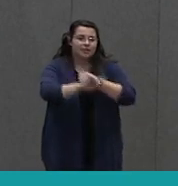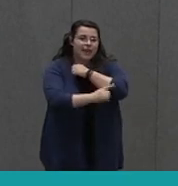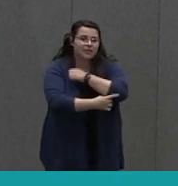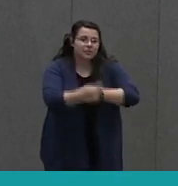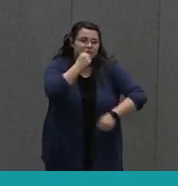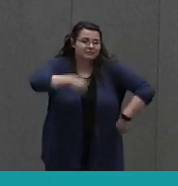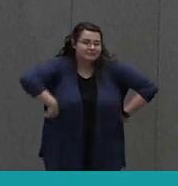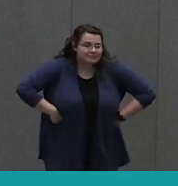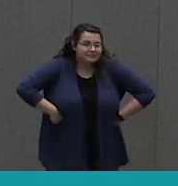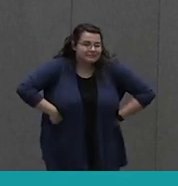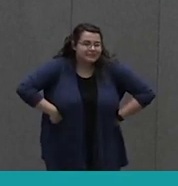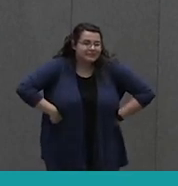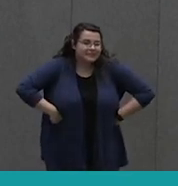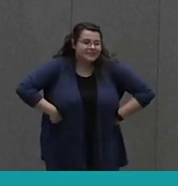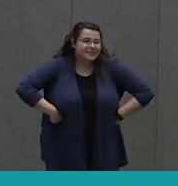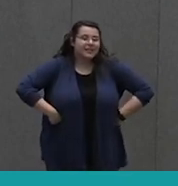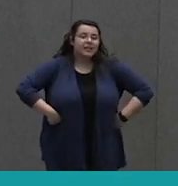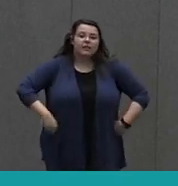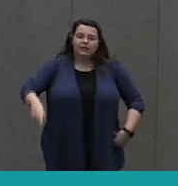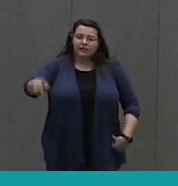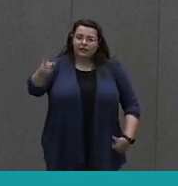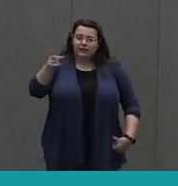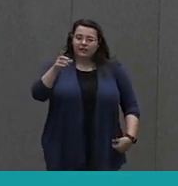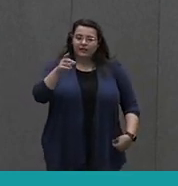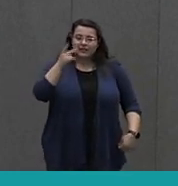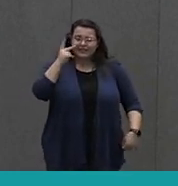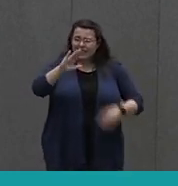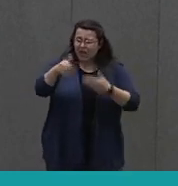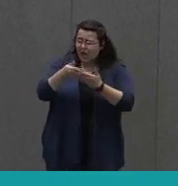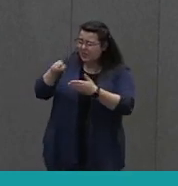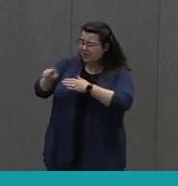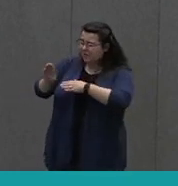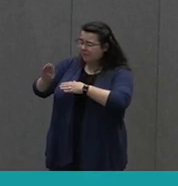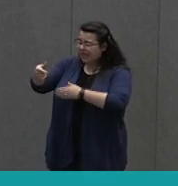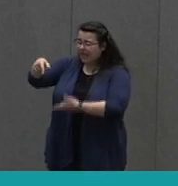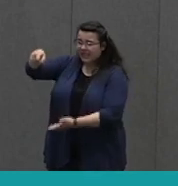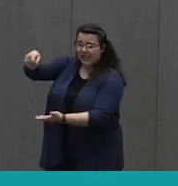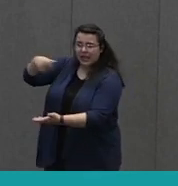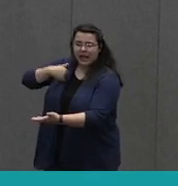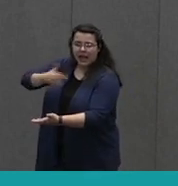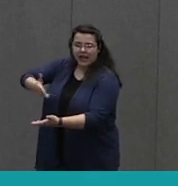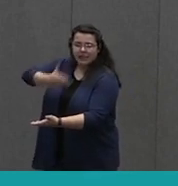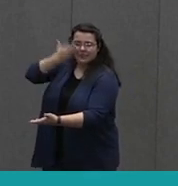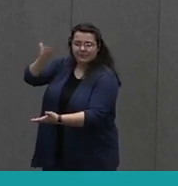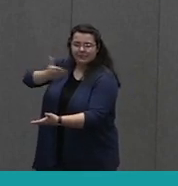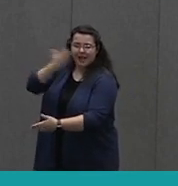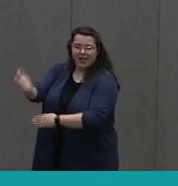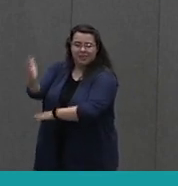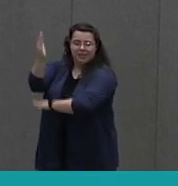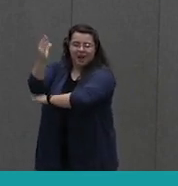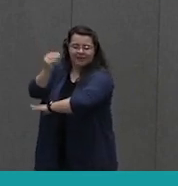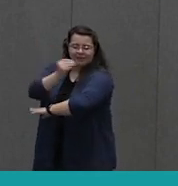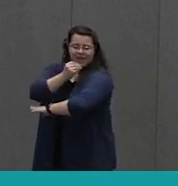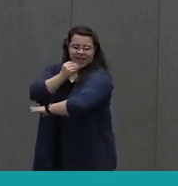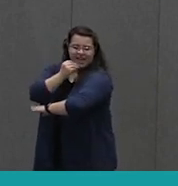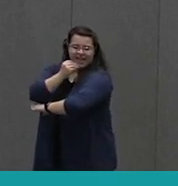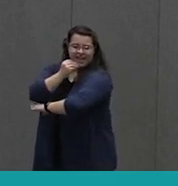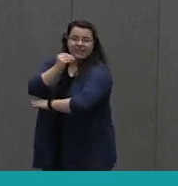am I? That sounds like a robot, right? I'm going to ask a question. So I'm going to make my voice ask a